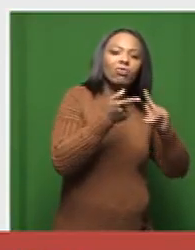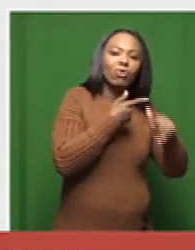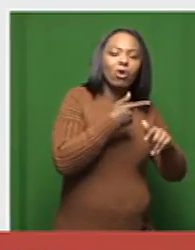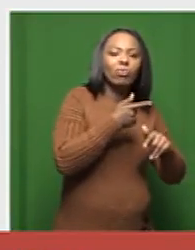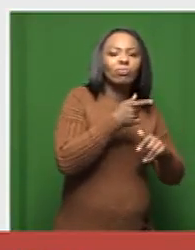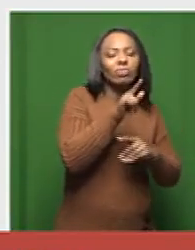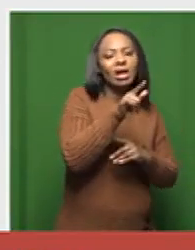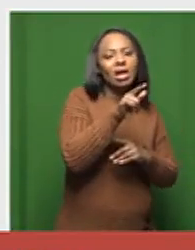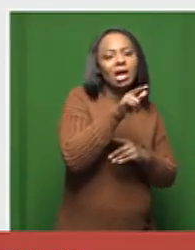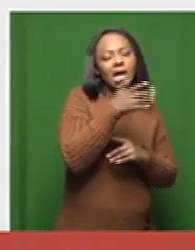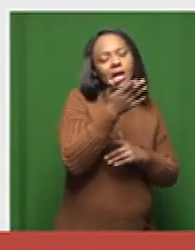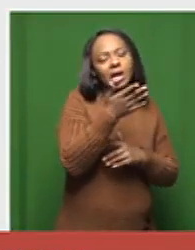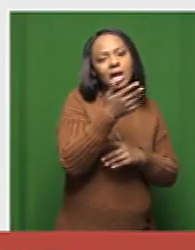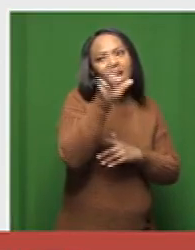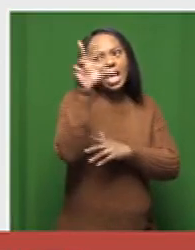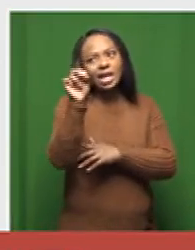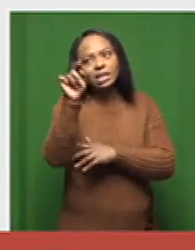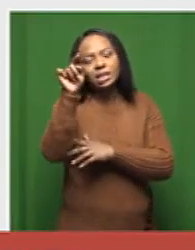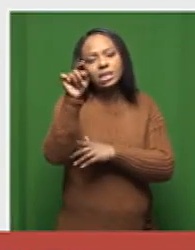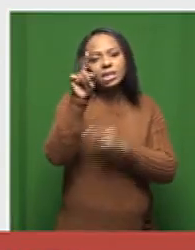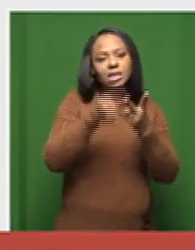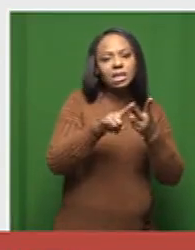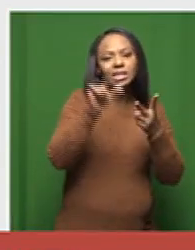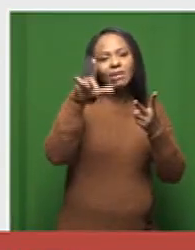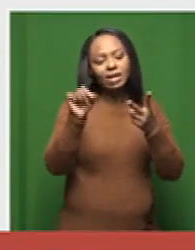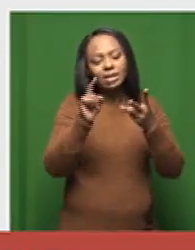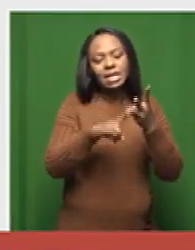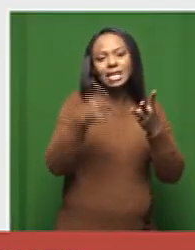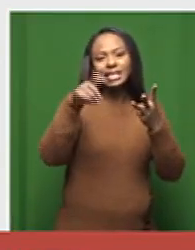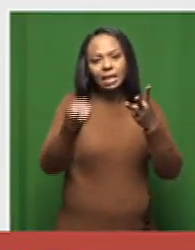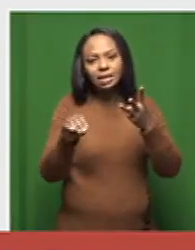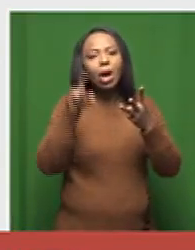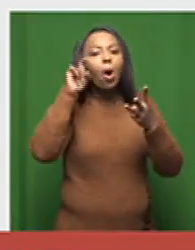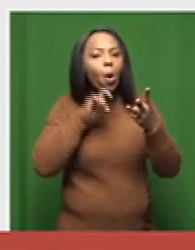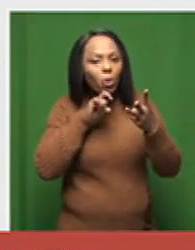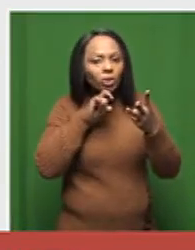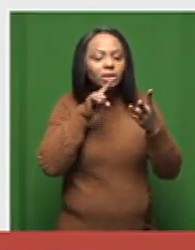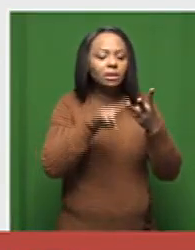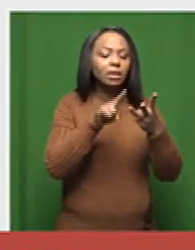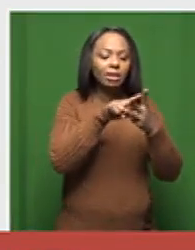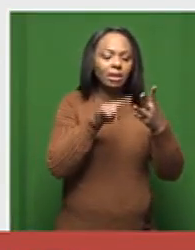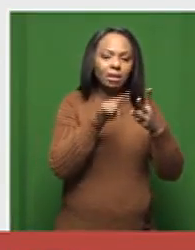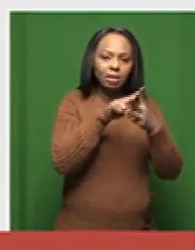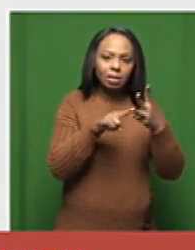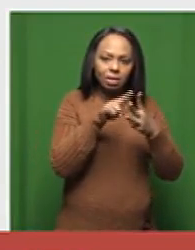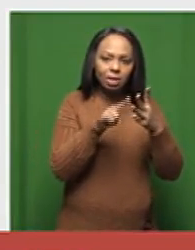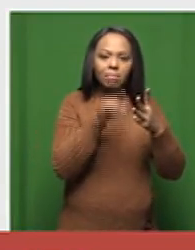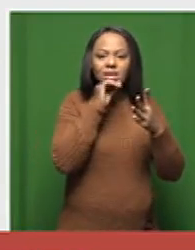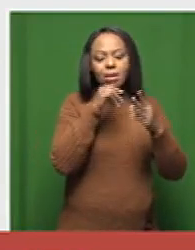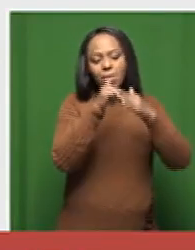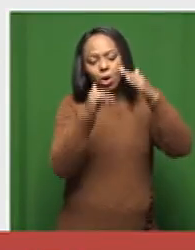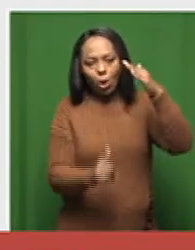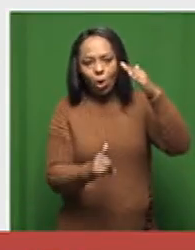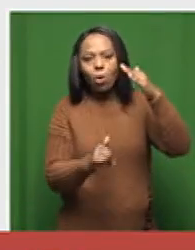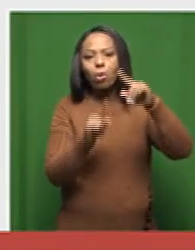70 and to 60. An individual who is below that age with, for example, a comorbidity is still at lower risk